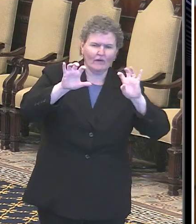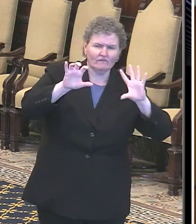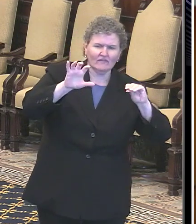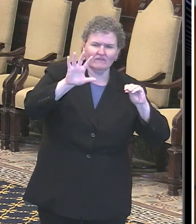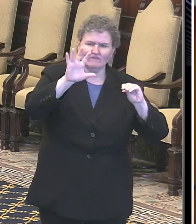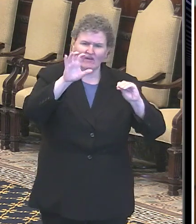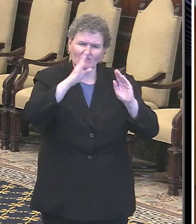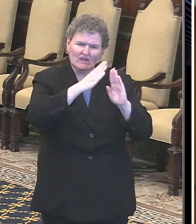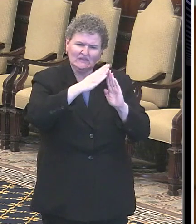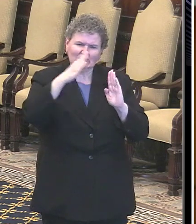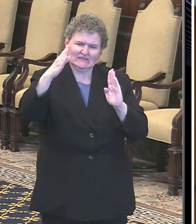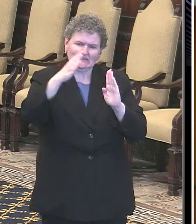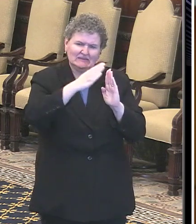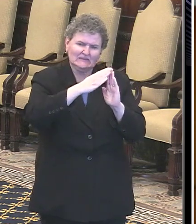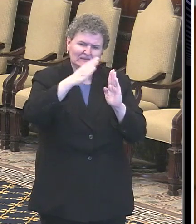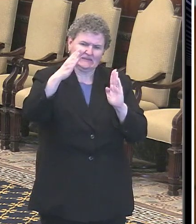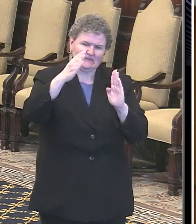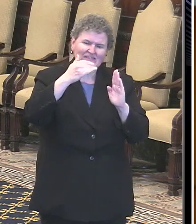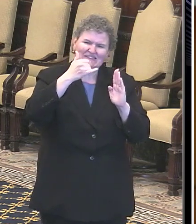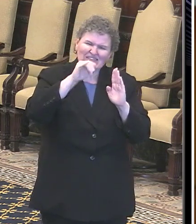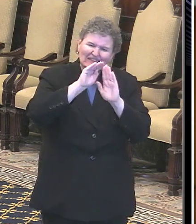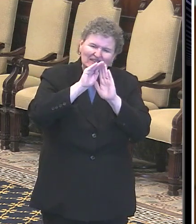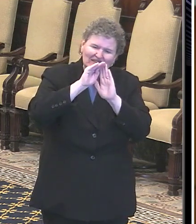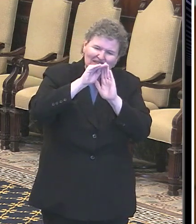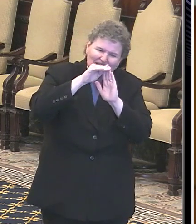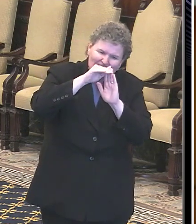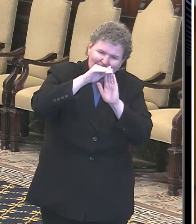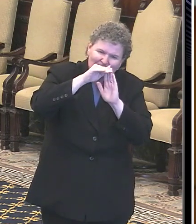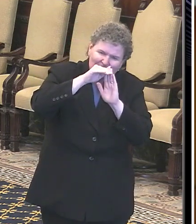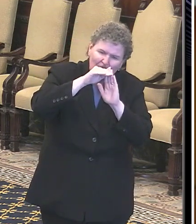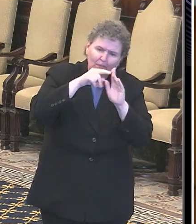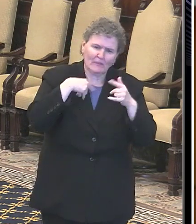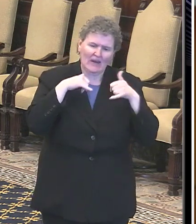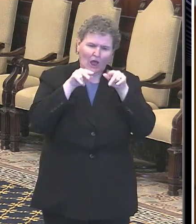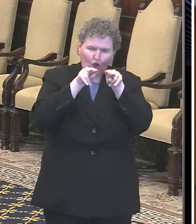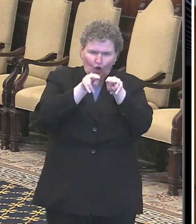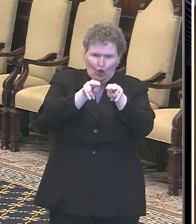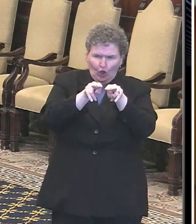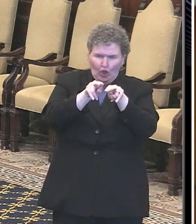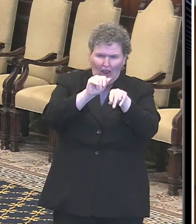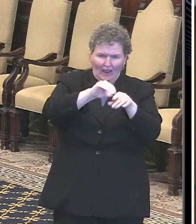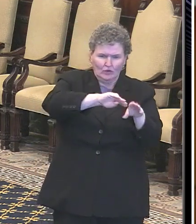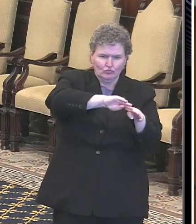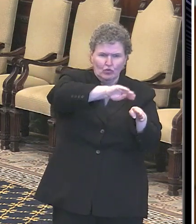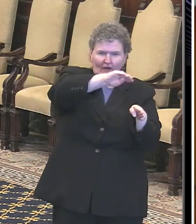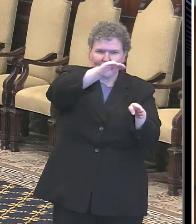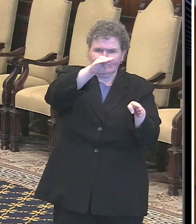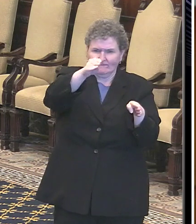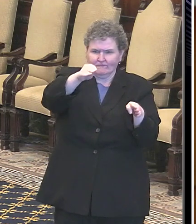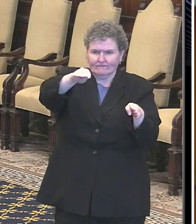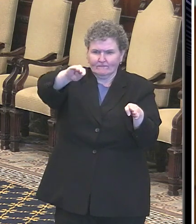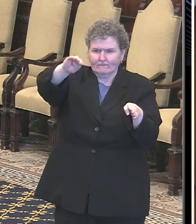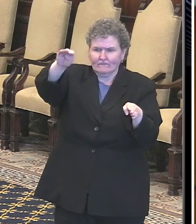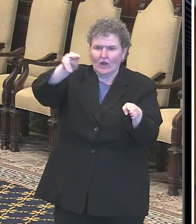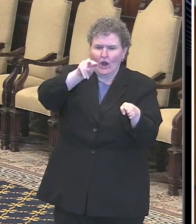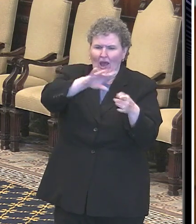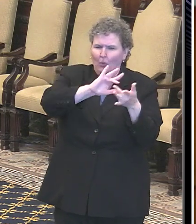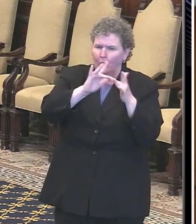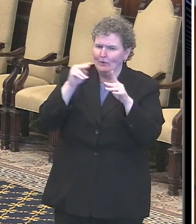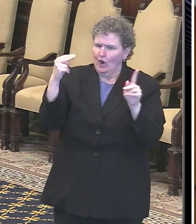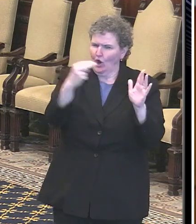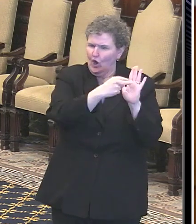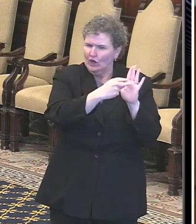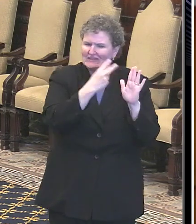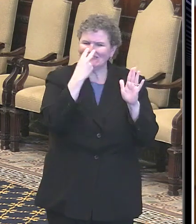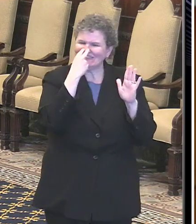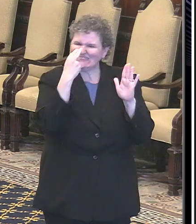so we'll continue to follow that. But I would suggest you look at the overall graph and the moving average rather than any individual days